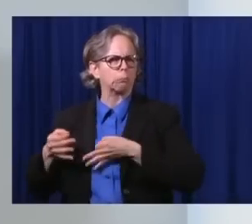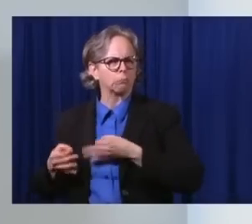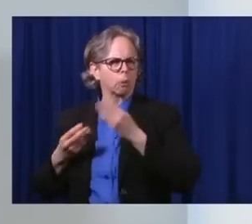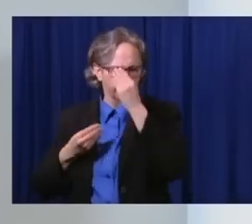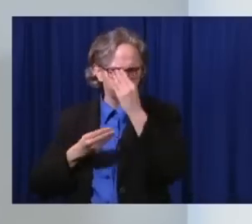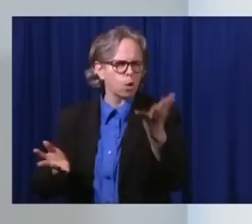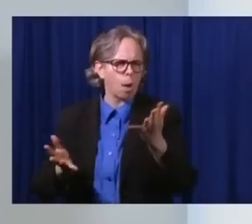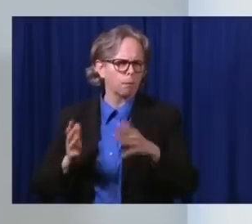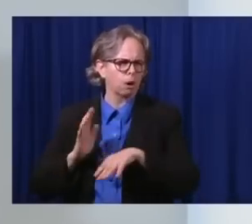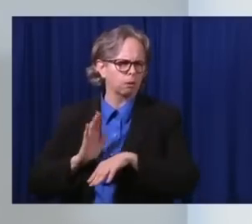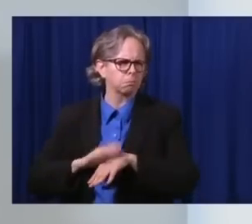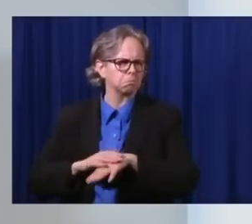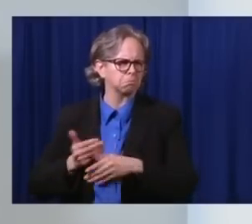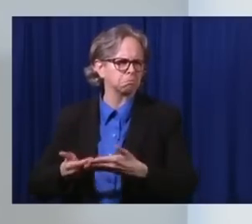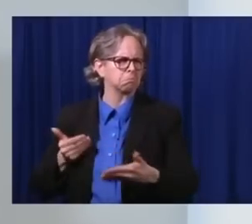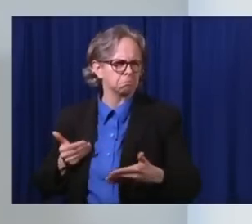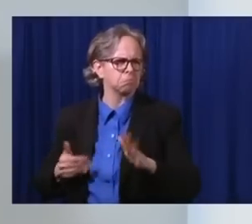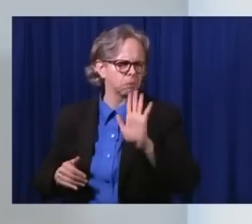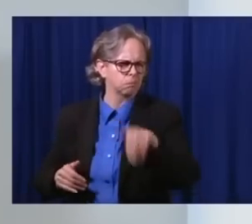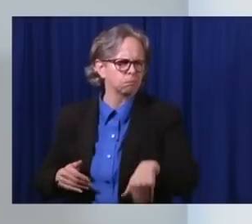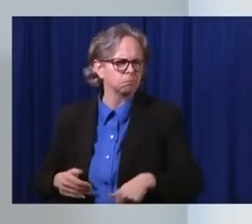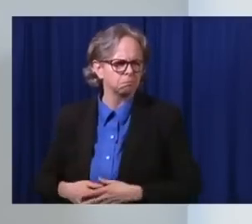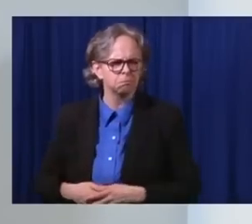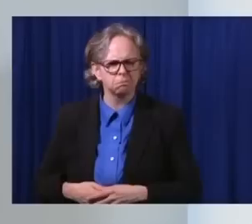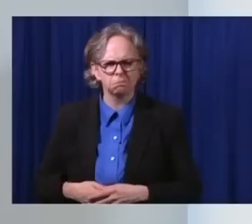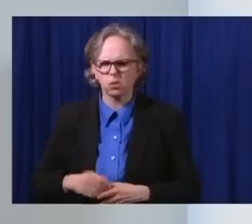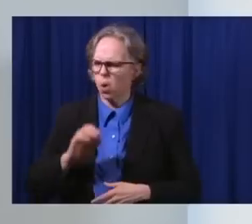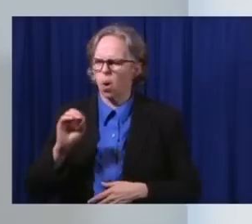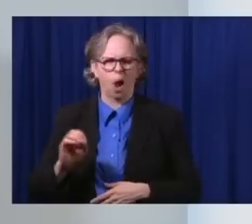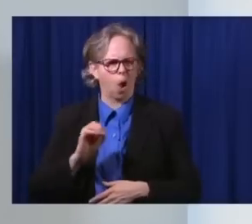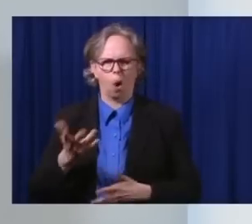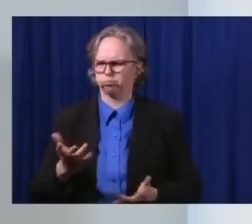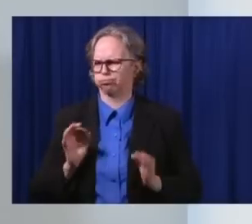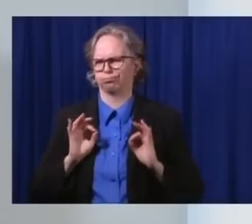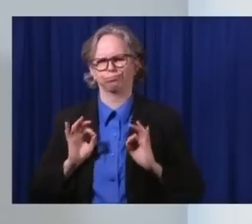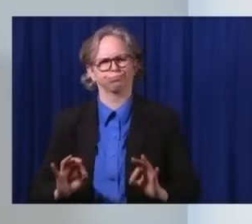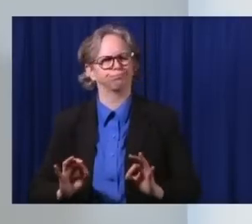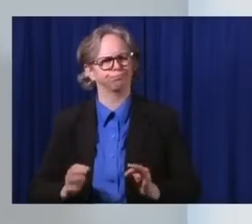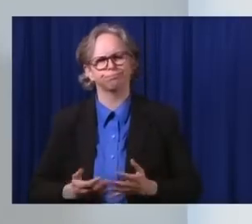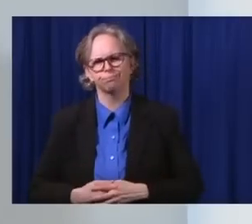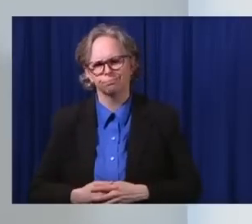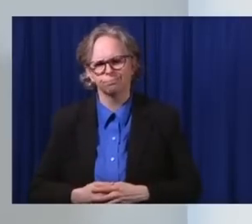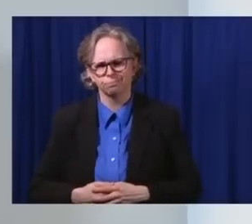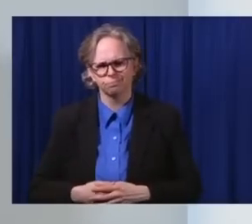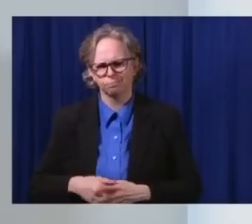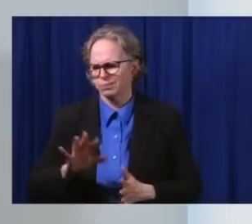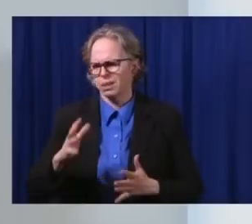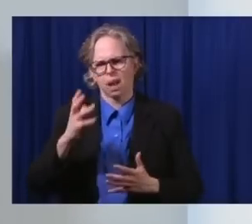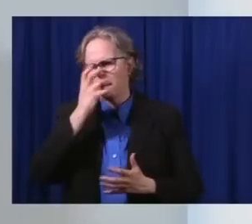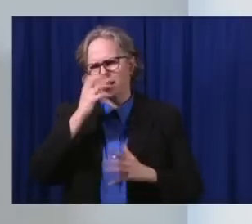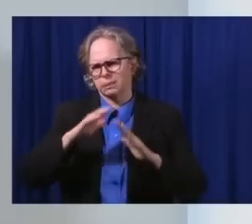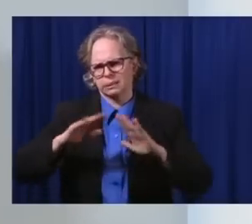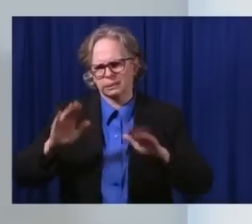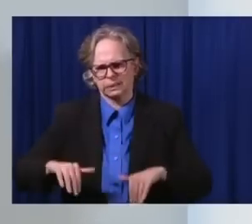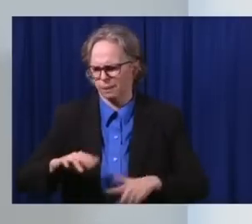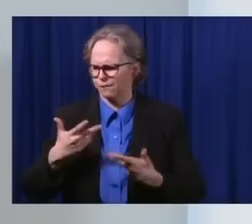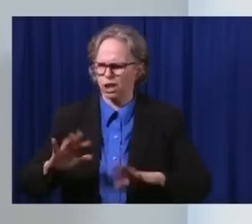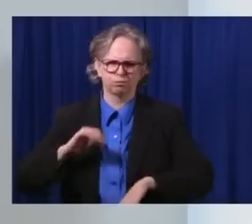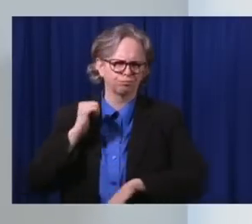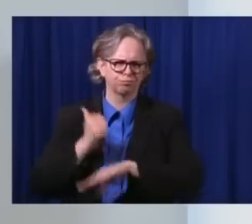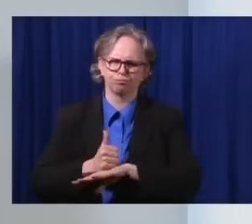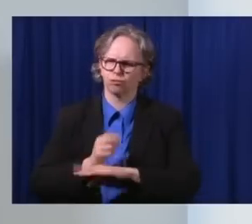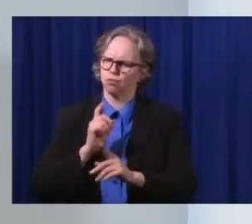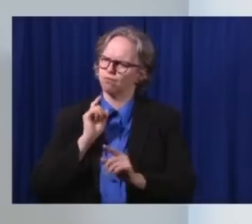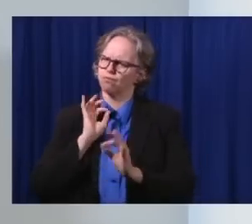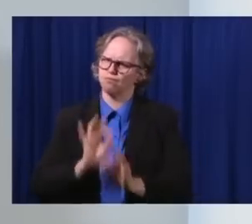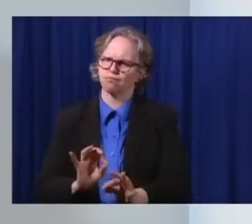fairly. And I think that Ohio has a tremendous system that's built for these times that will allow us to get through